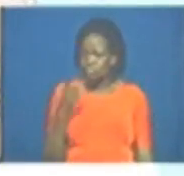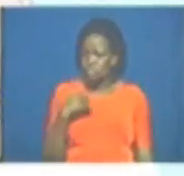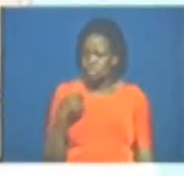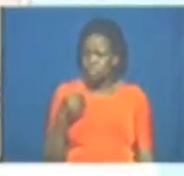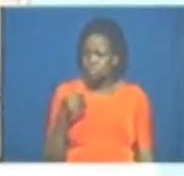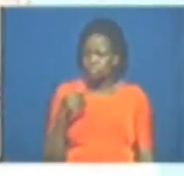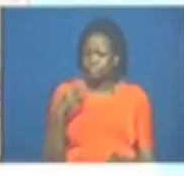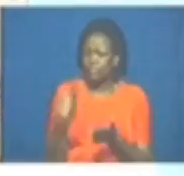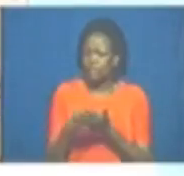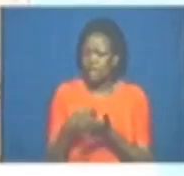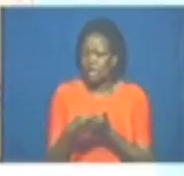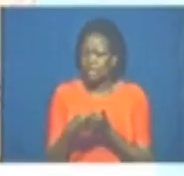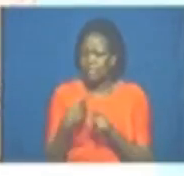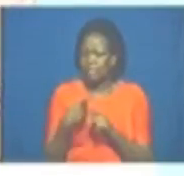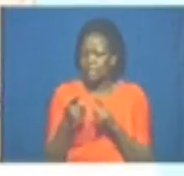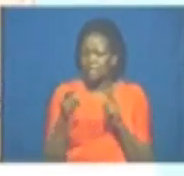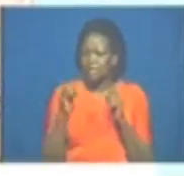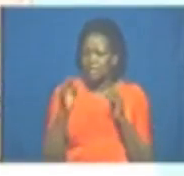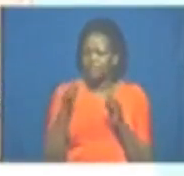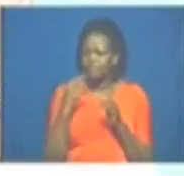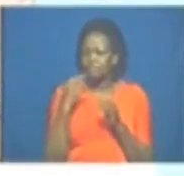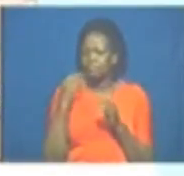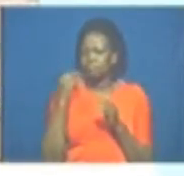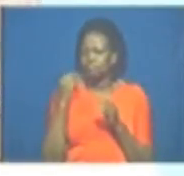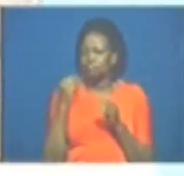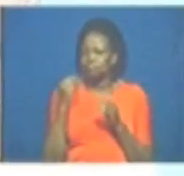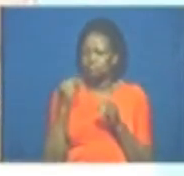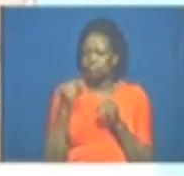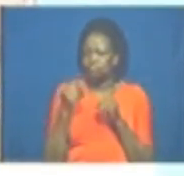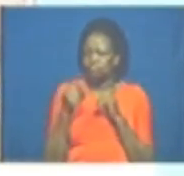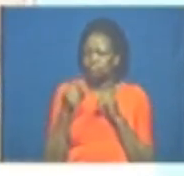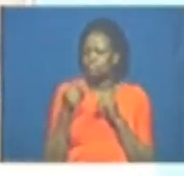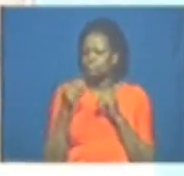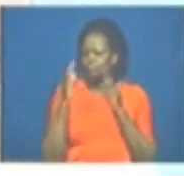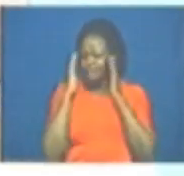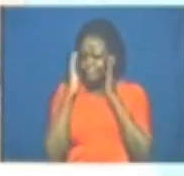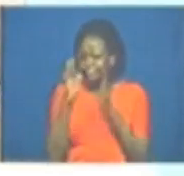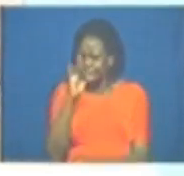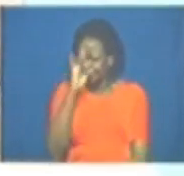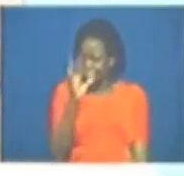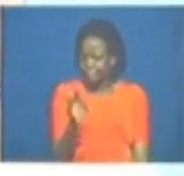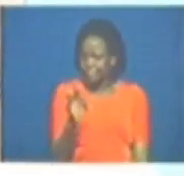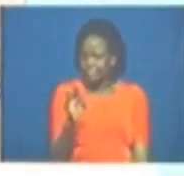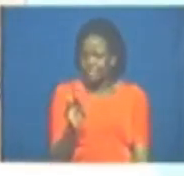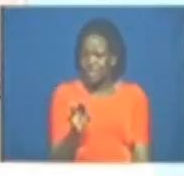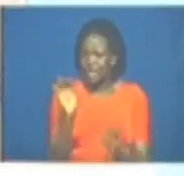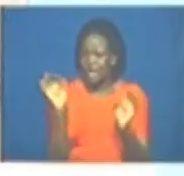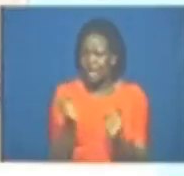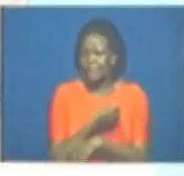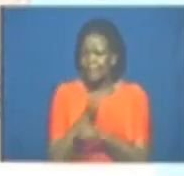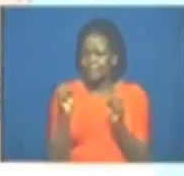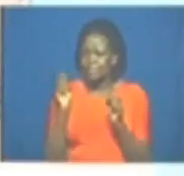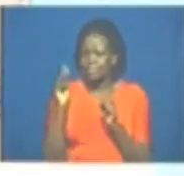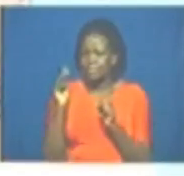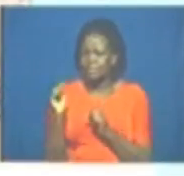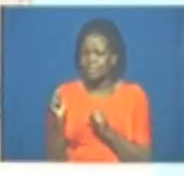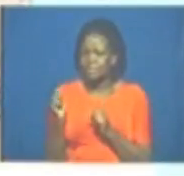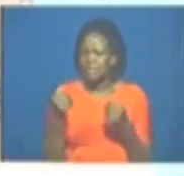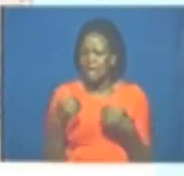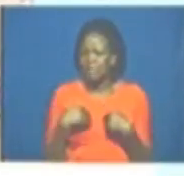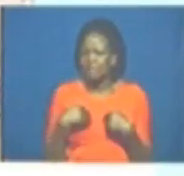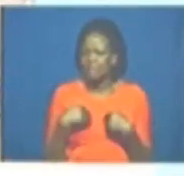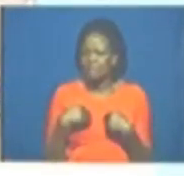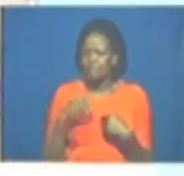you know, if you look at the law critically the way it is, there is no way the MPs, the MCAs are supposed to have the World Fund,